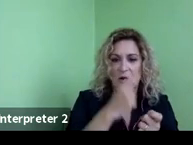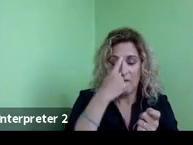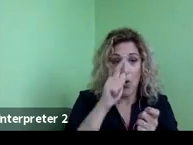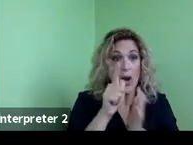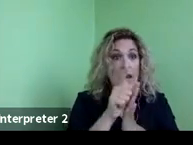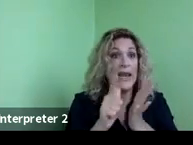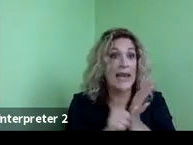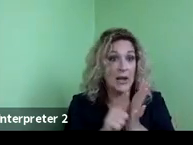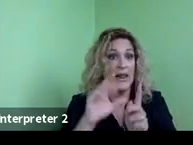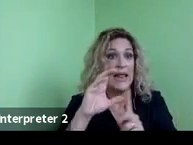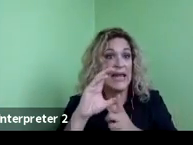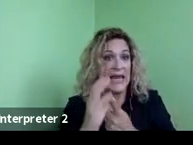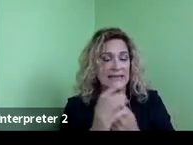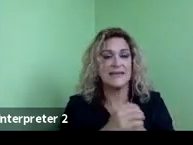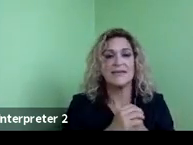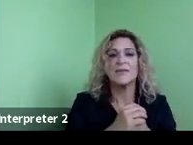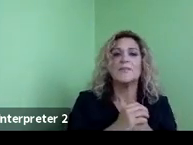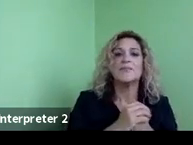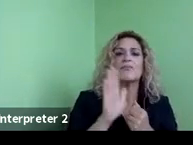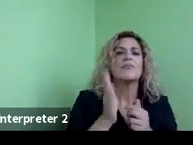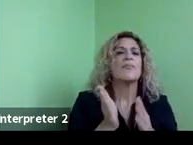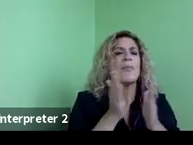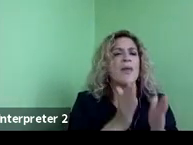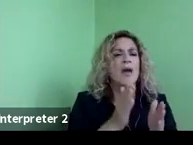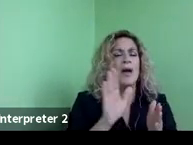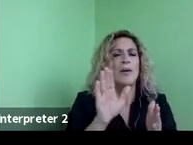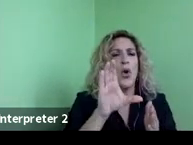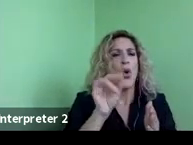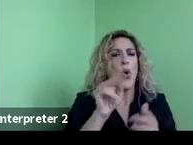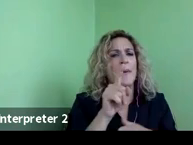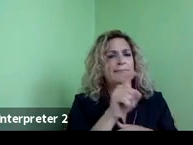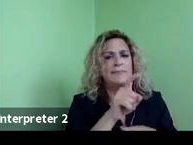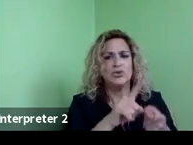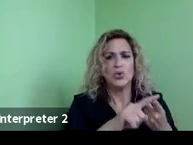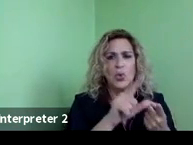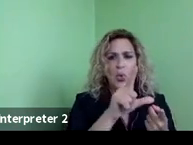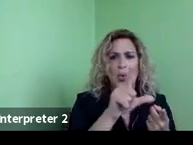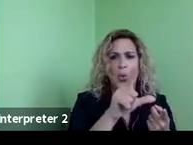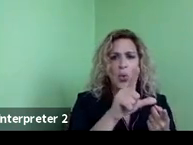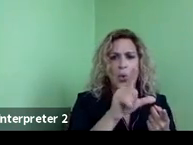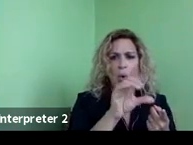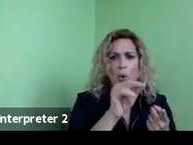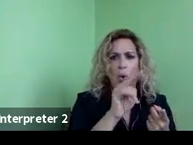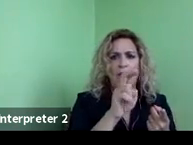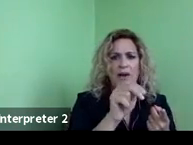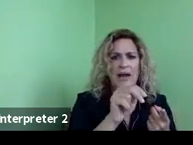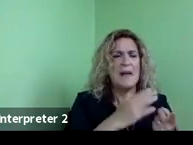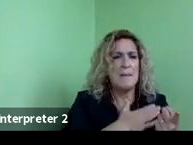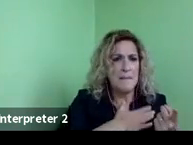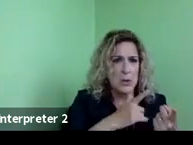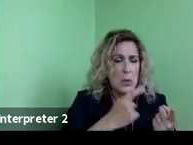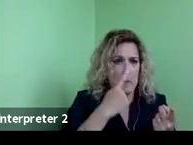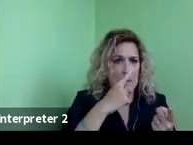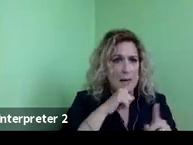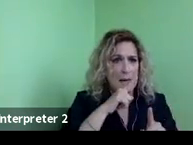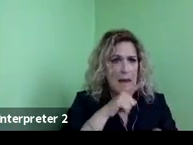things that are connected to this with legal cases. Yes, and I see and I really do want to answer it.